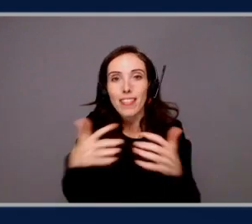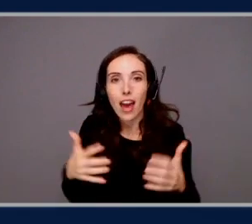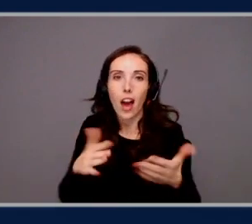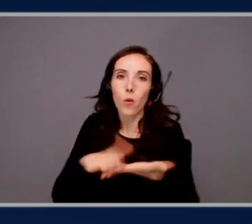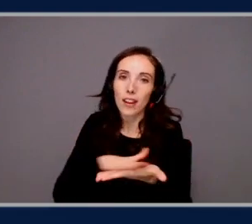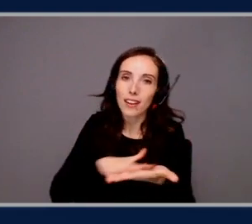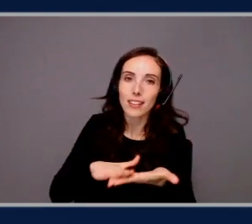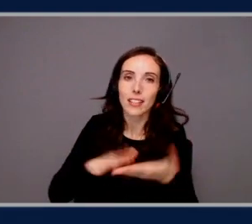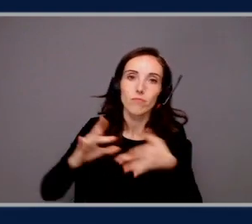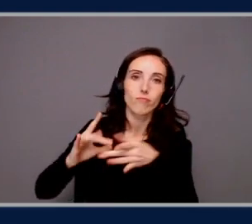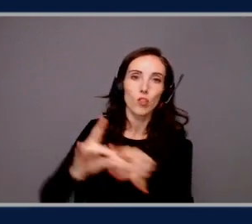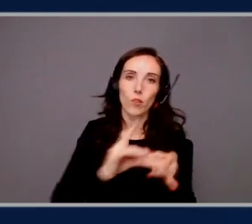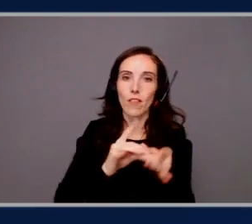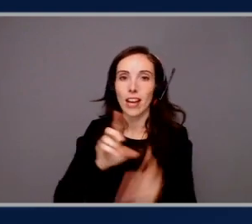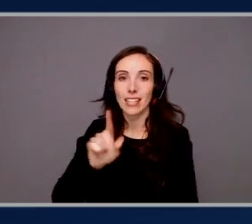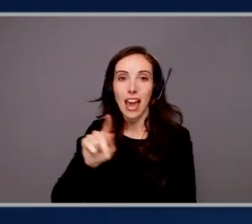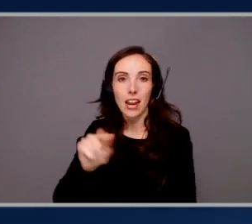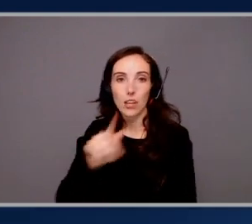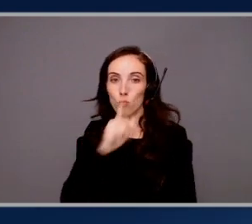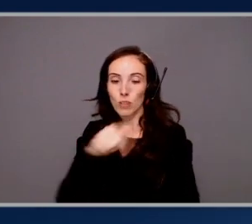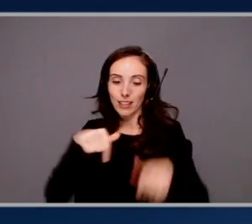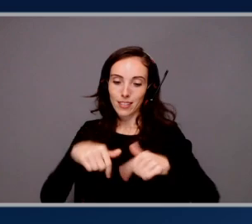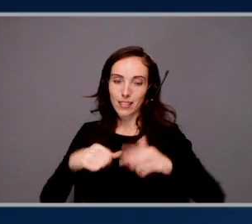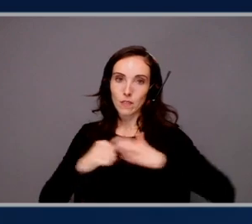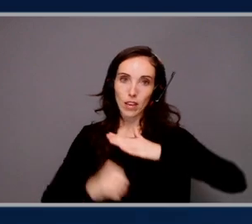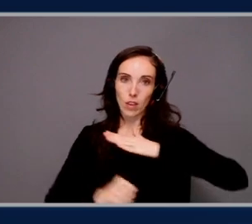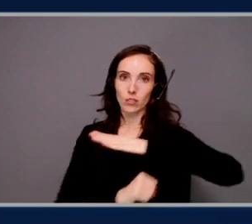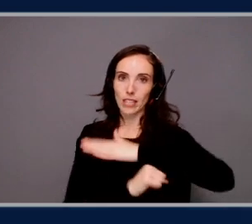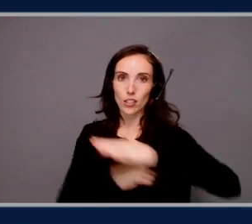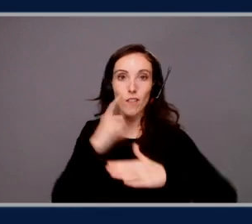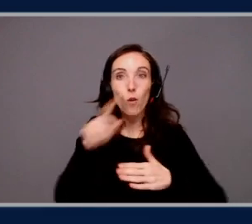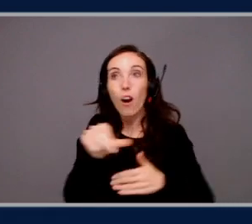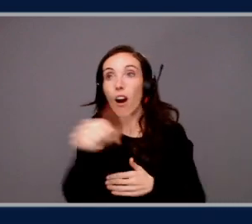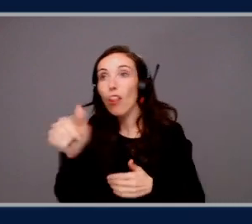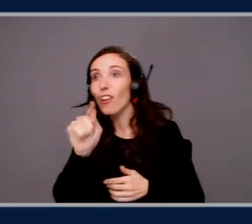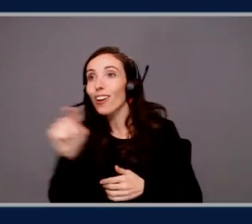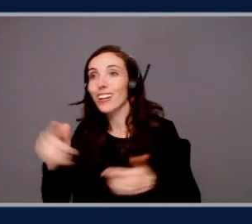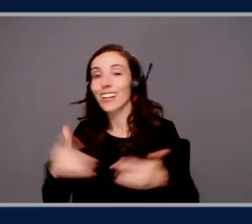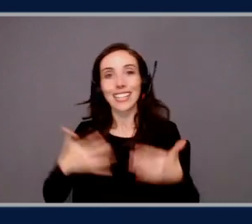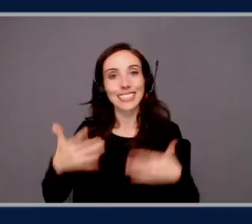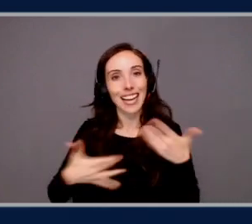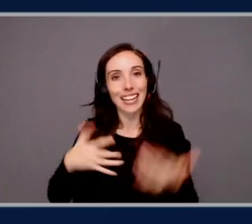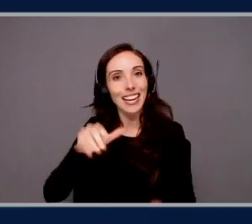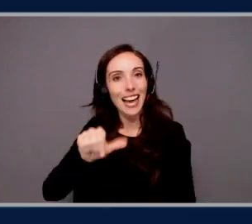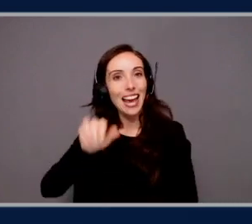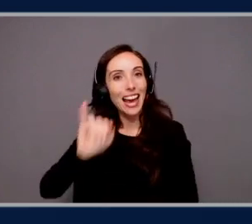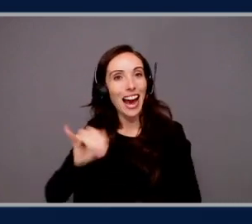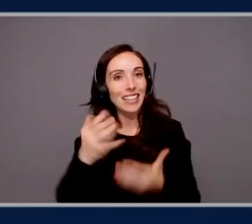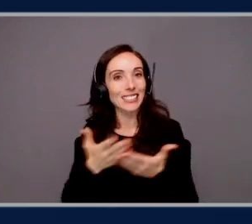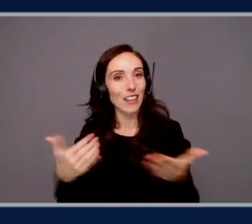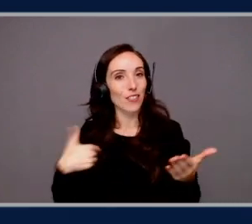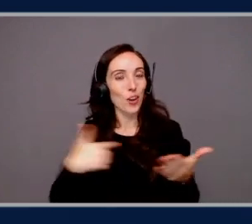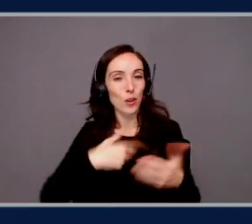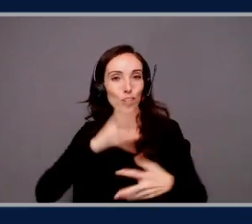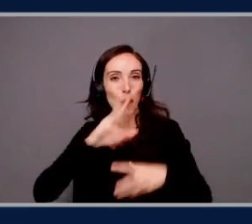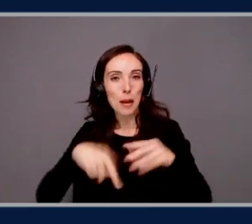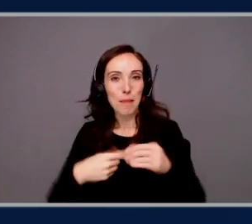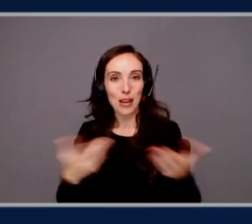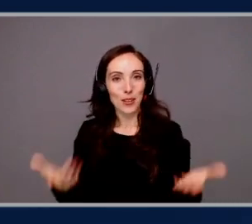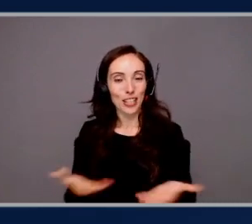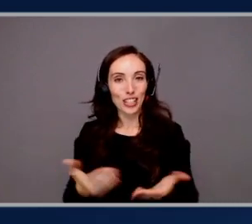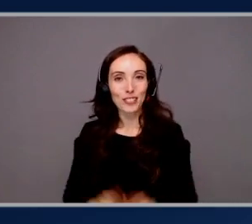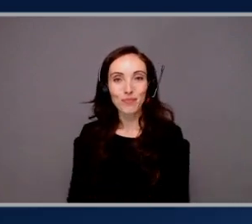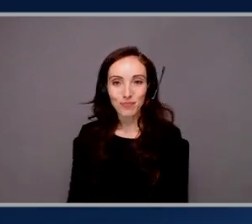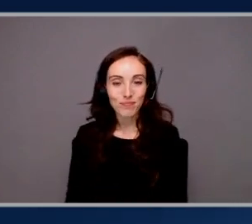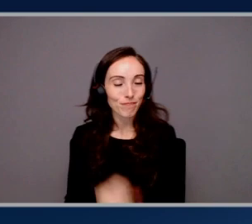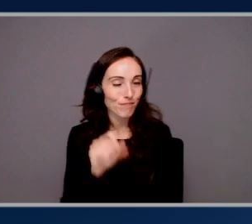So this really is the foundation for all that other exciting AI stuff that we're talking about at reInvent. Absolutely, yeah.